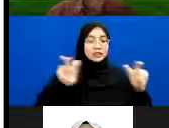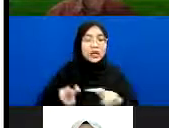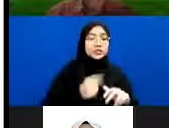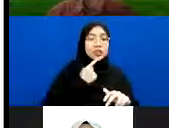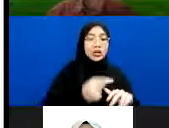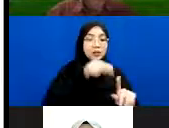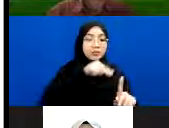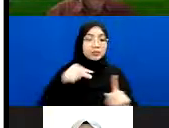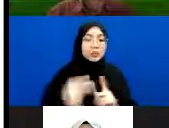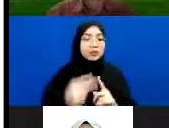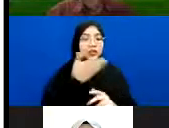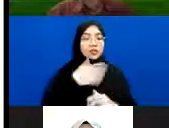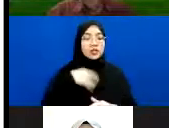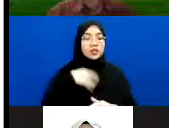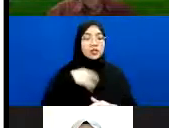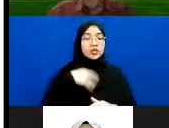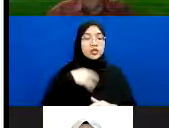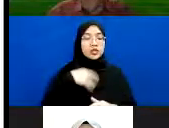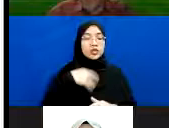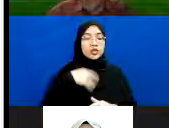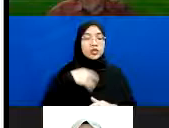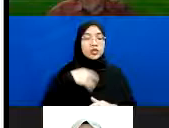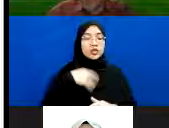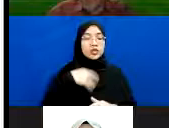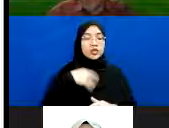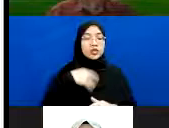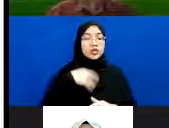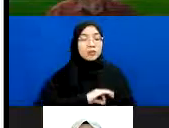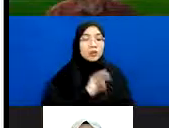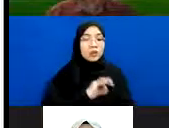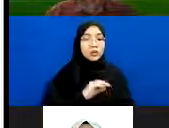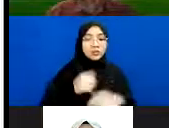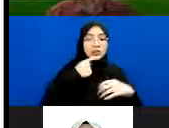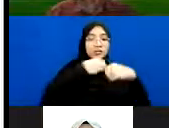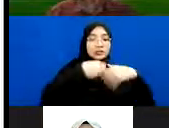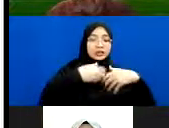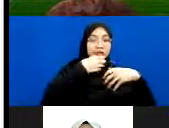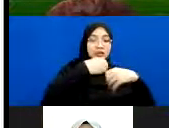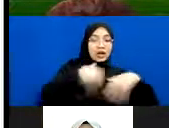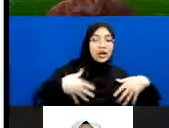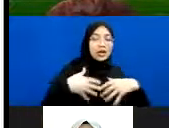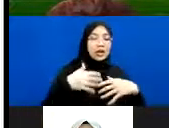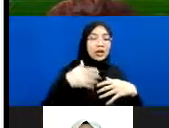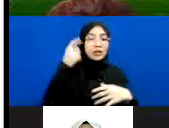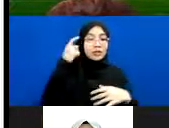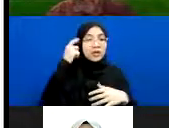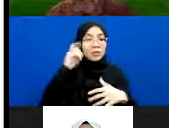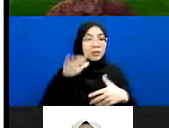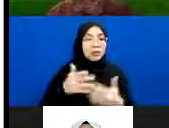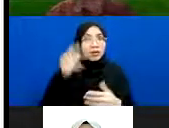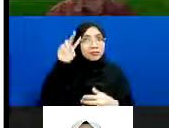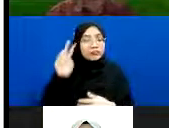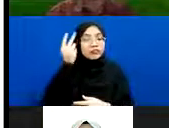of useful information to create a framework in order to change their